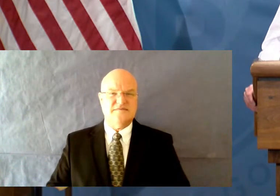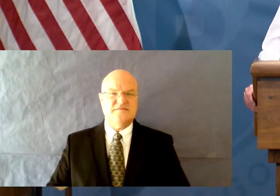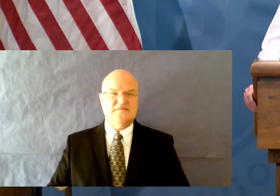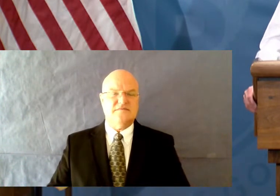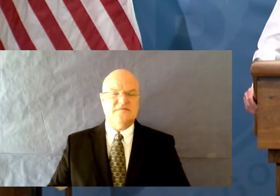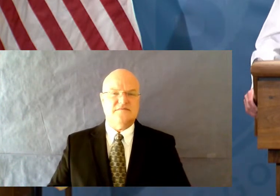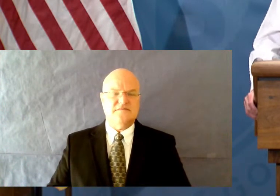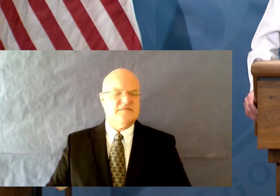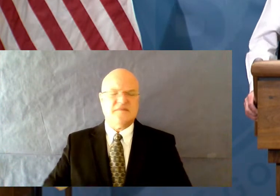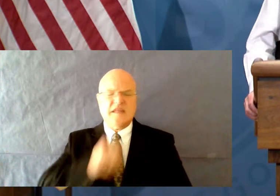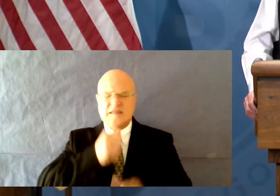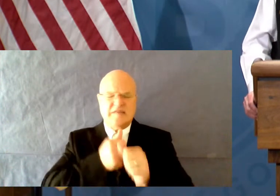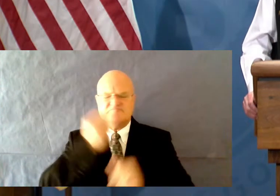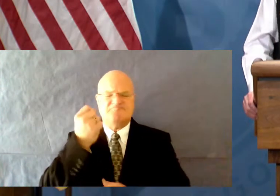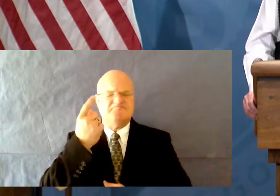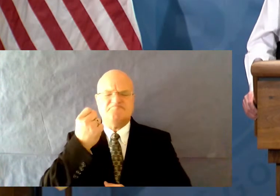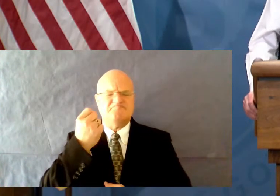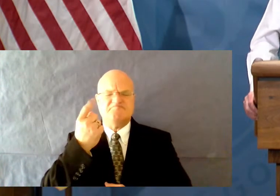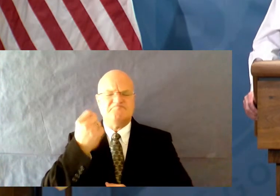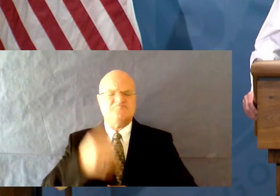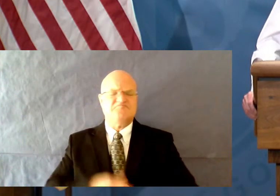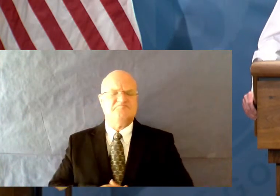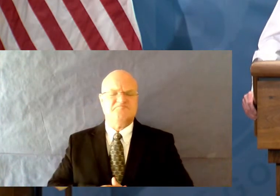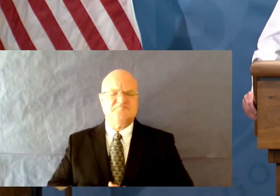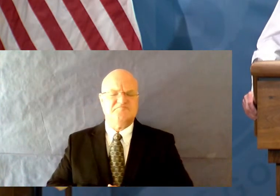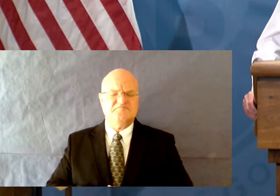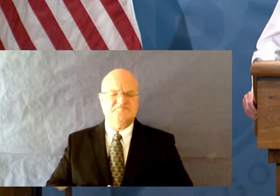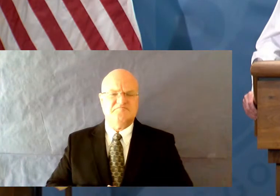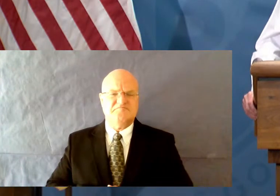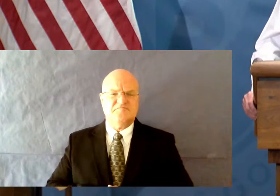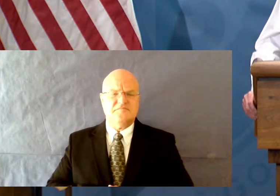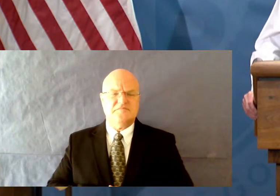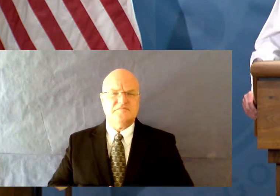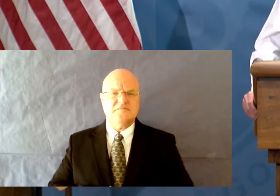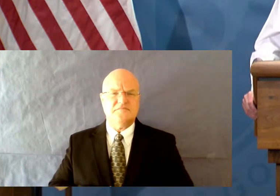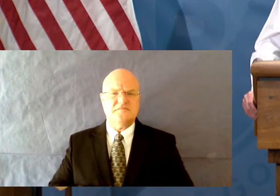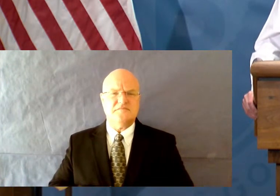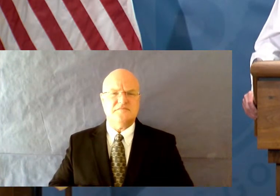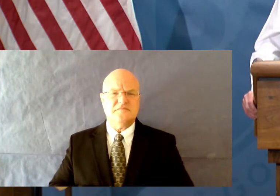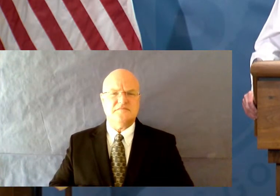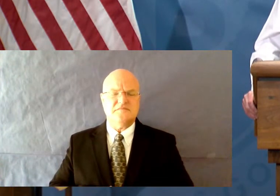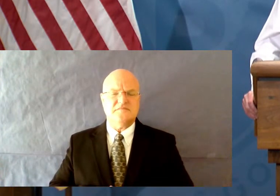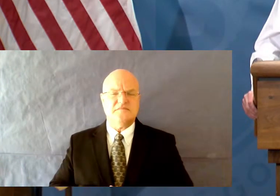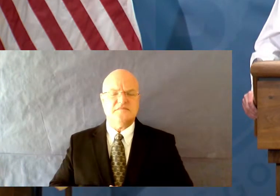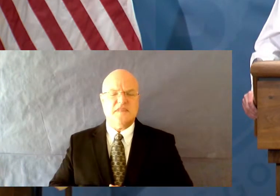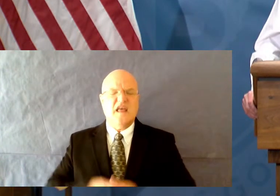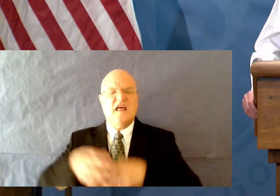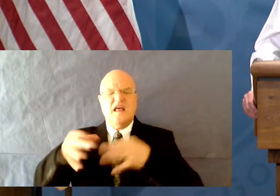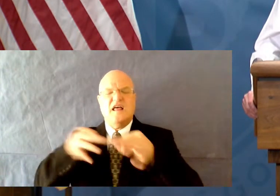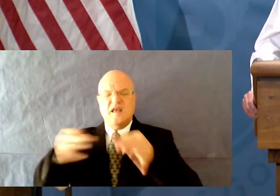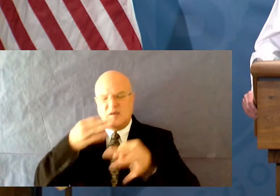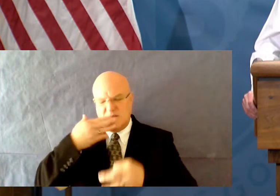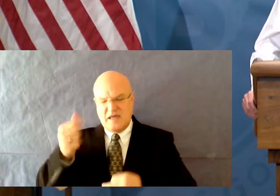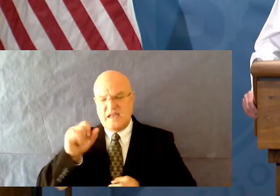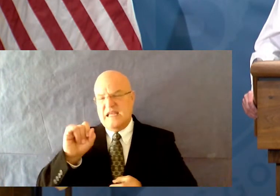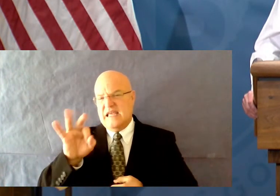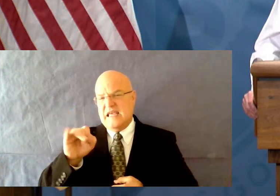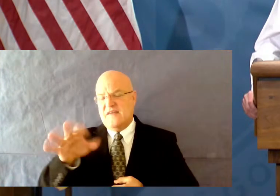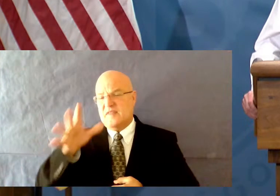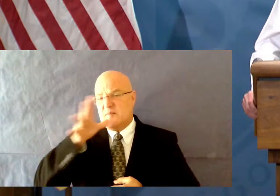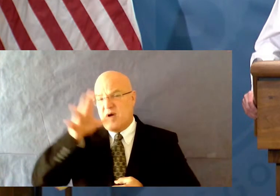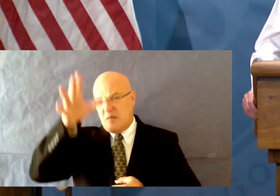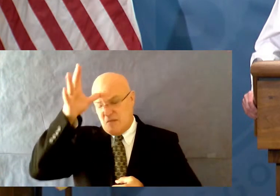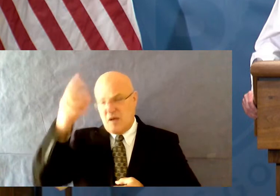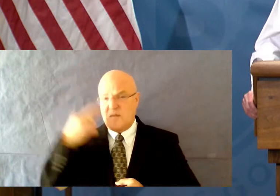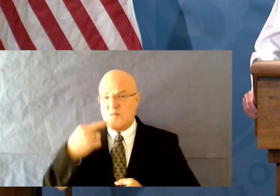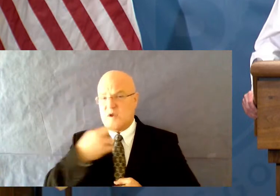Well, I'm not following that, Josh. Let me try to explain it better. If the mom and pop restaurant